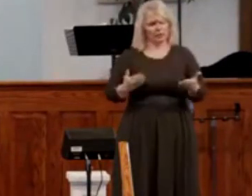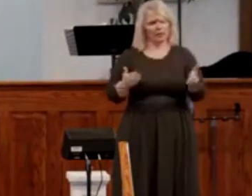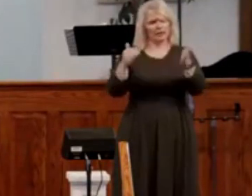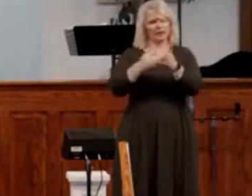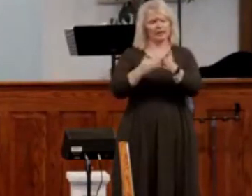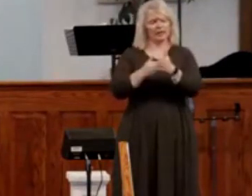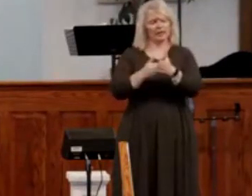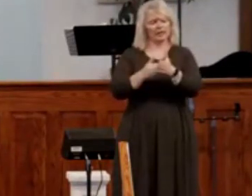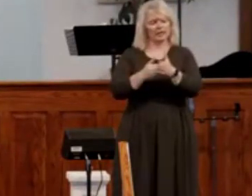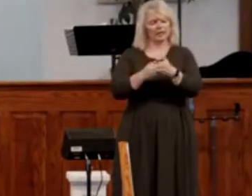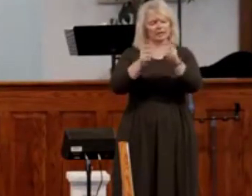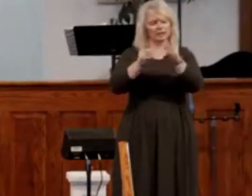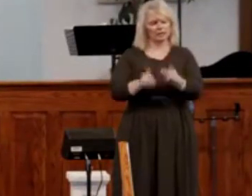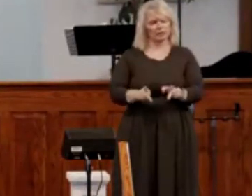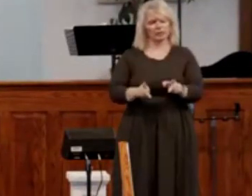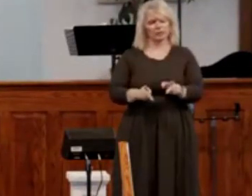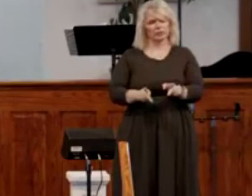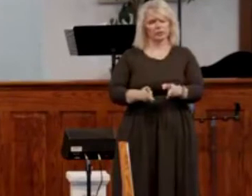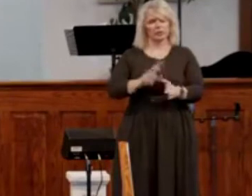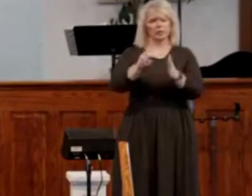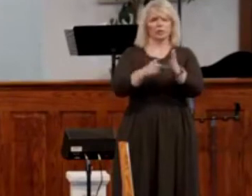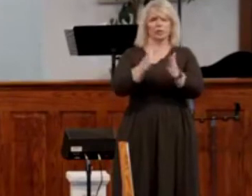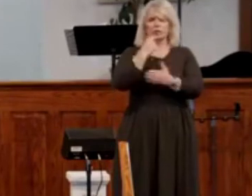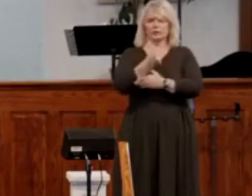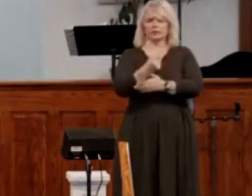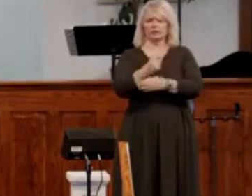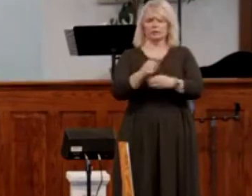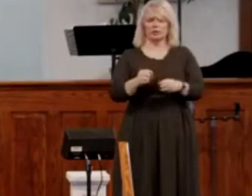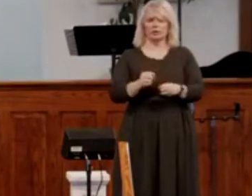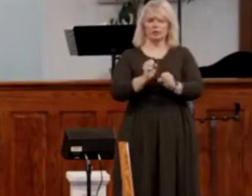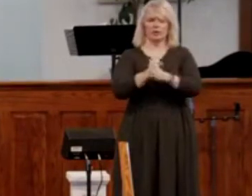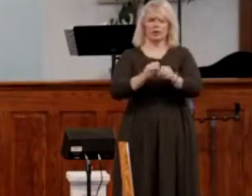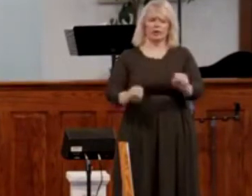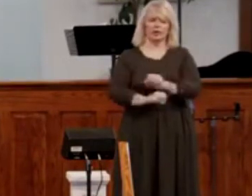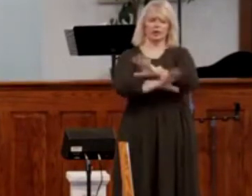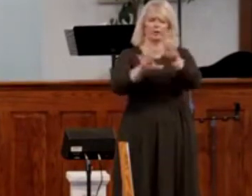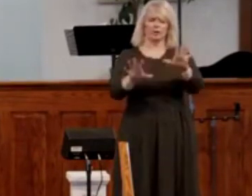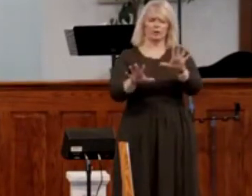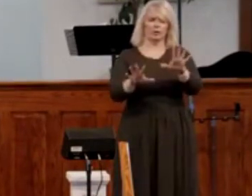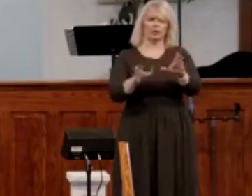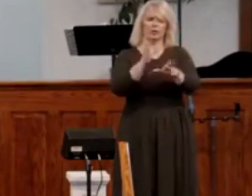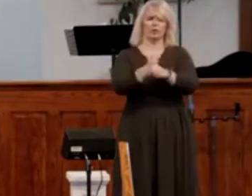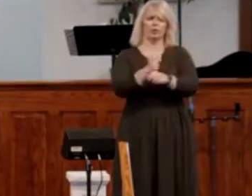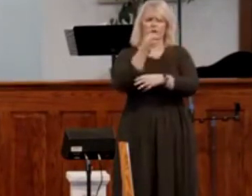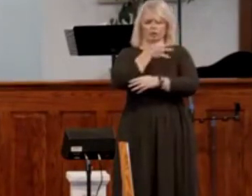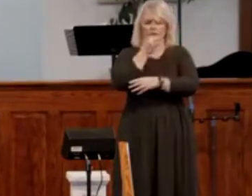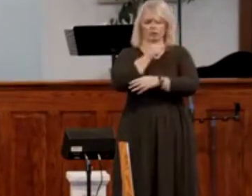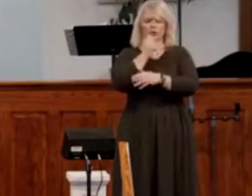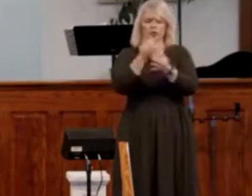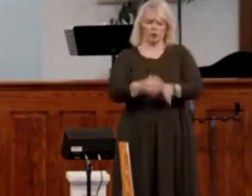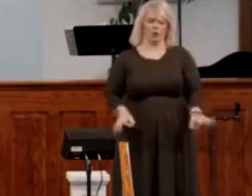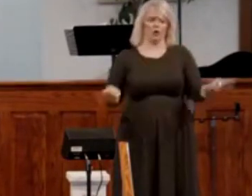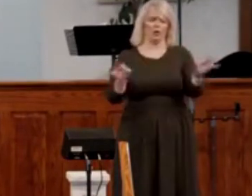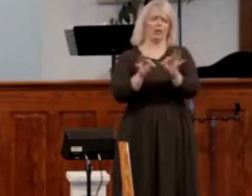you think has something against you, Paul says you got to get that cleared up because otherwise you're taking of communion unworthily.